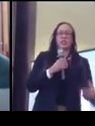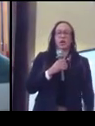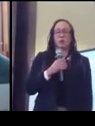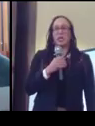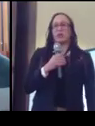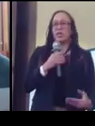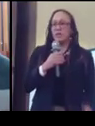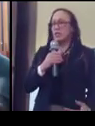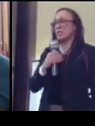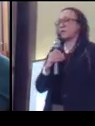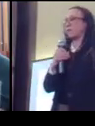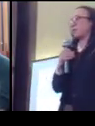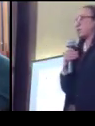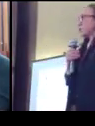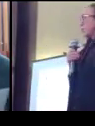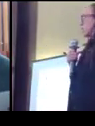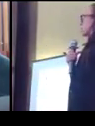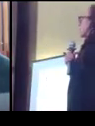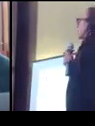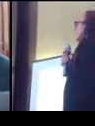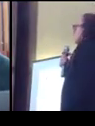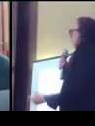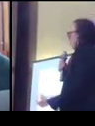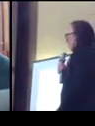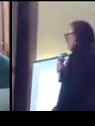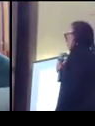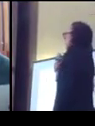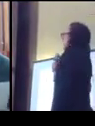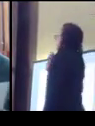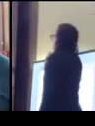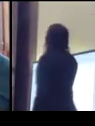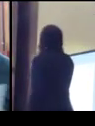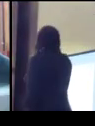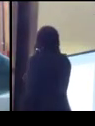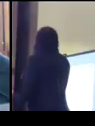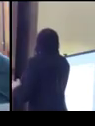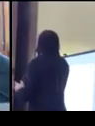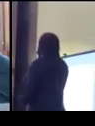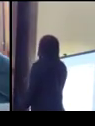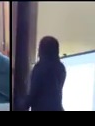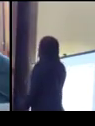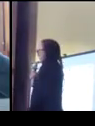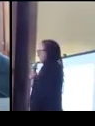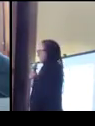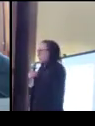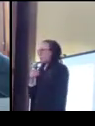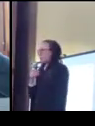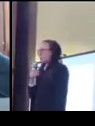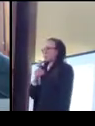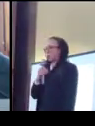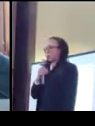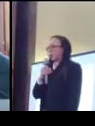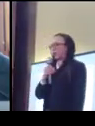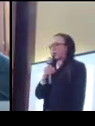language, and to come together, even in the face of tragedy, is what made this happen. So there are 6 phases to